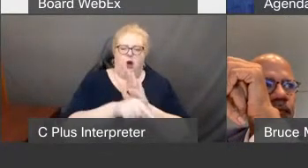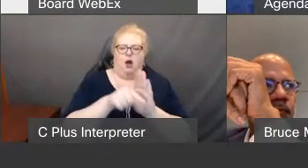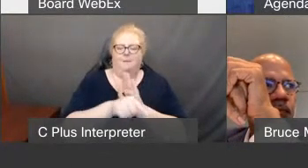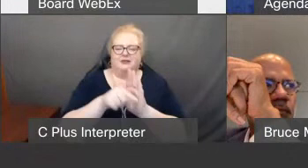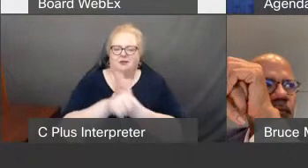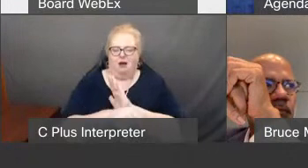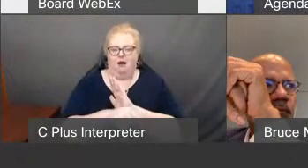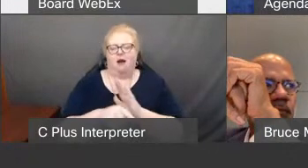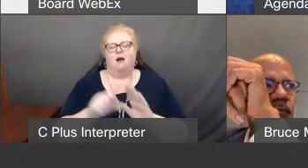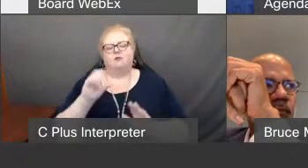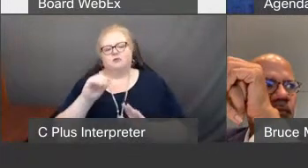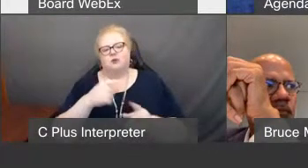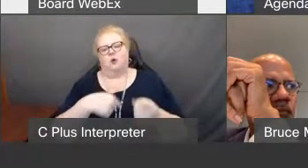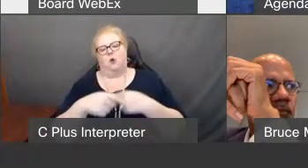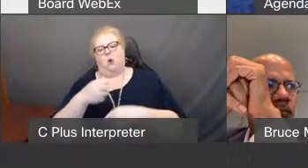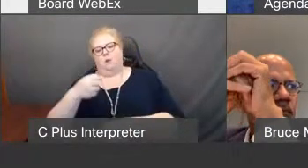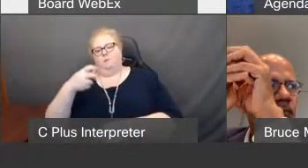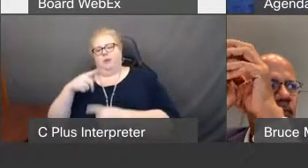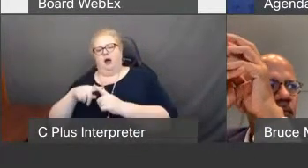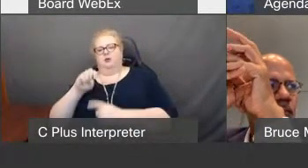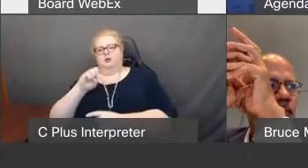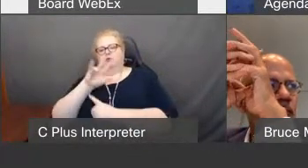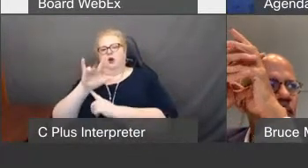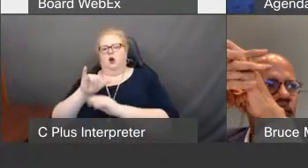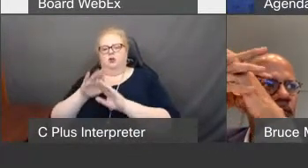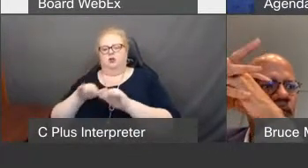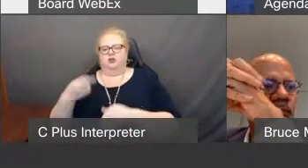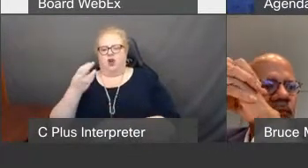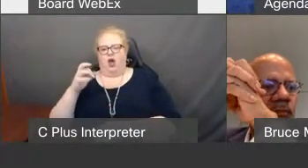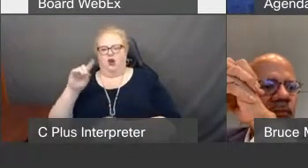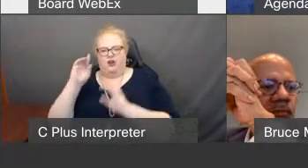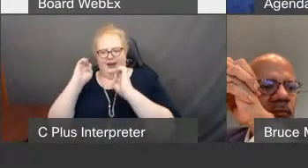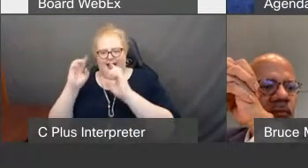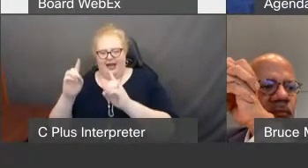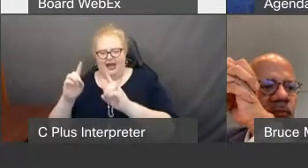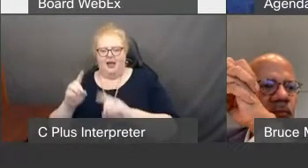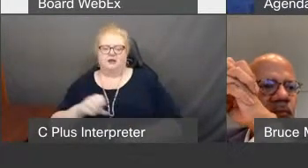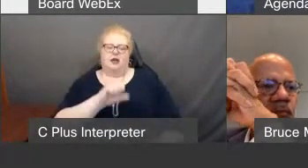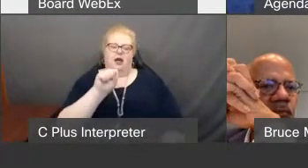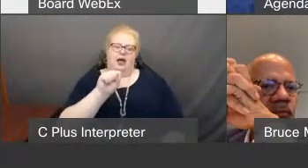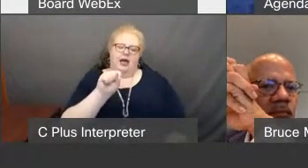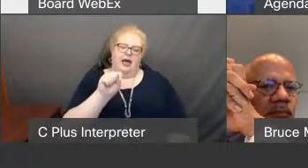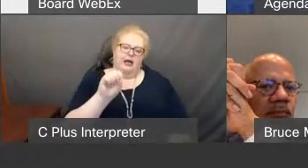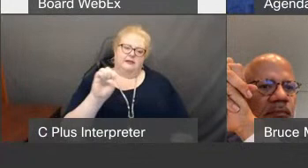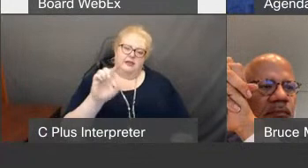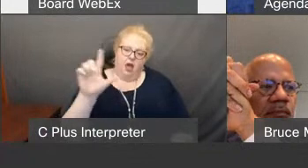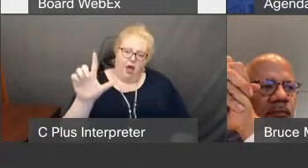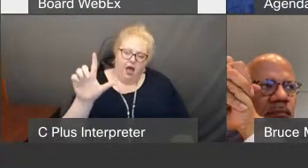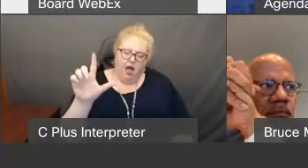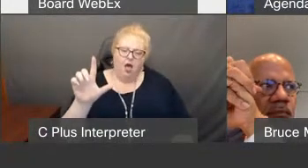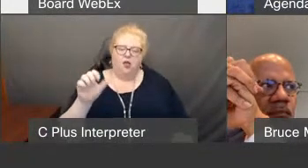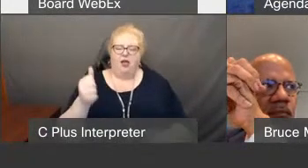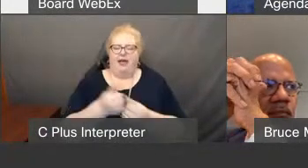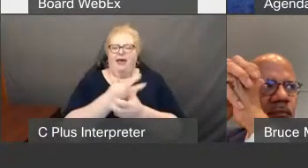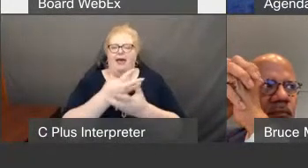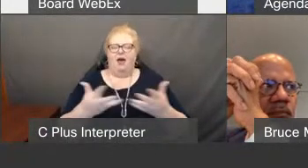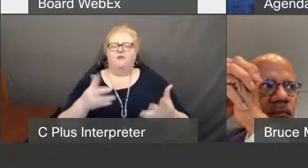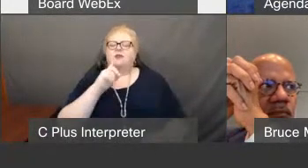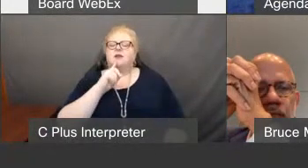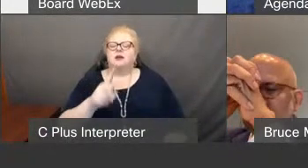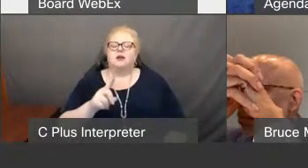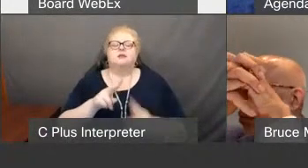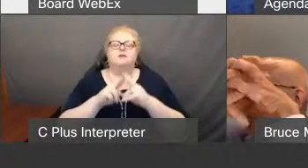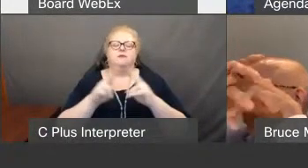then going back to early childhood education, going to SEL. I mean, they're just, everything is so